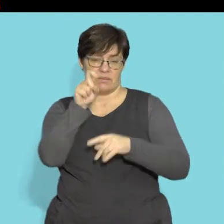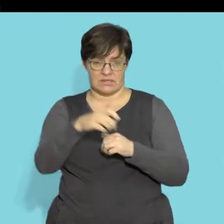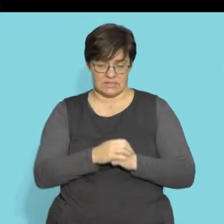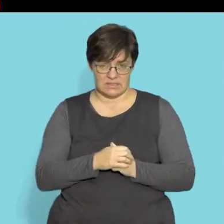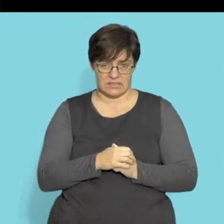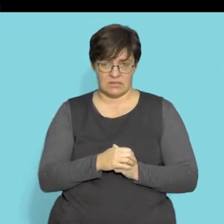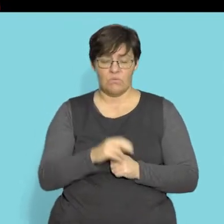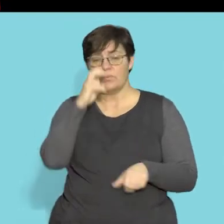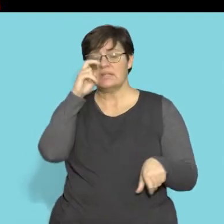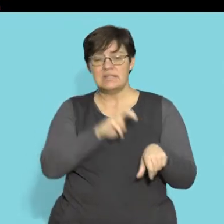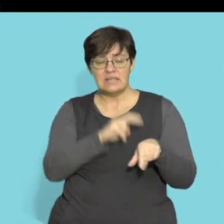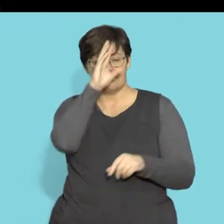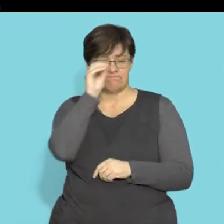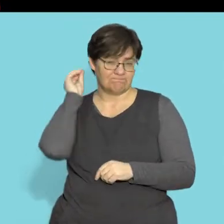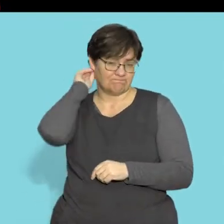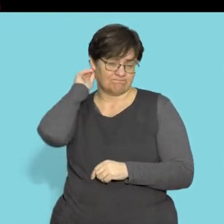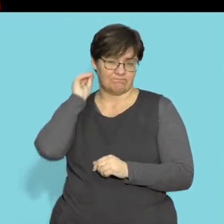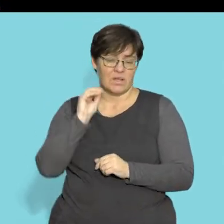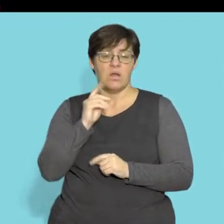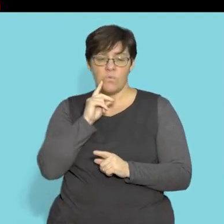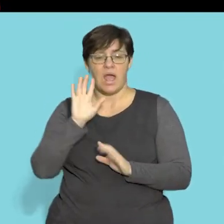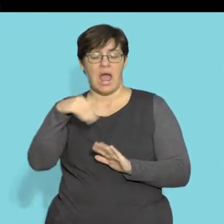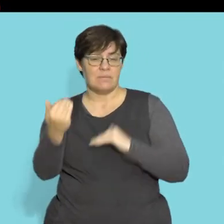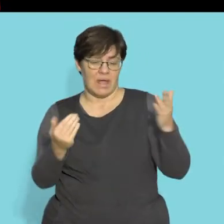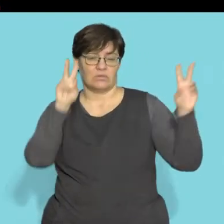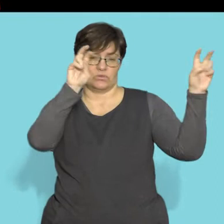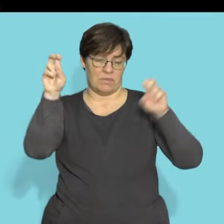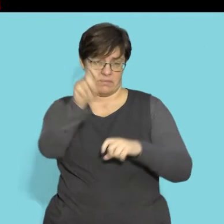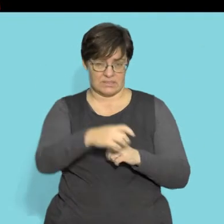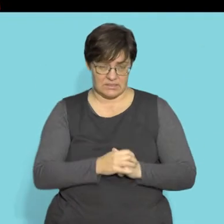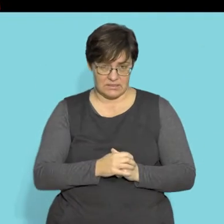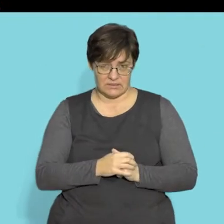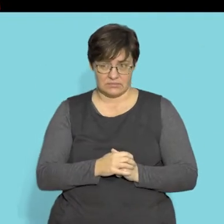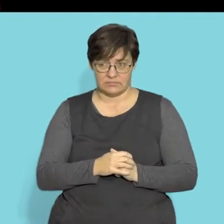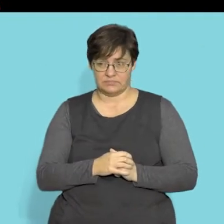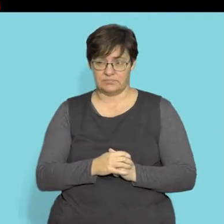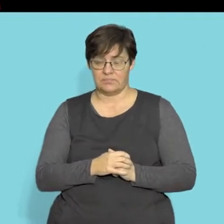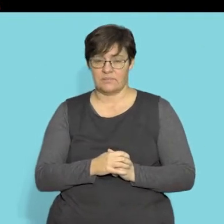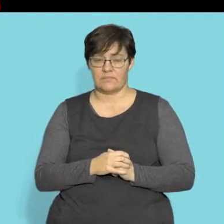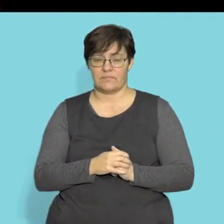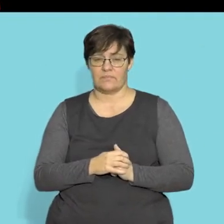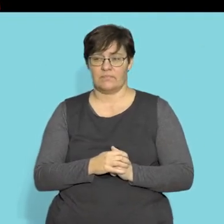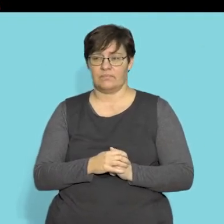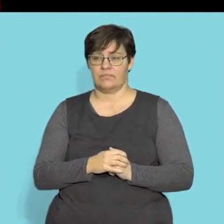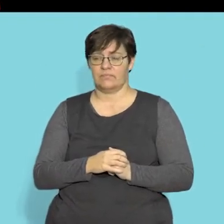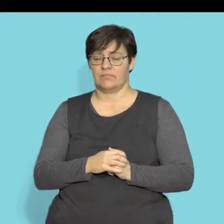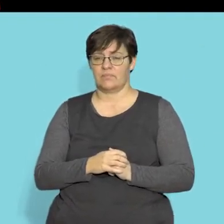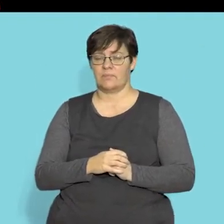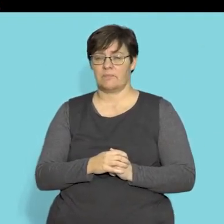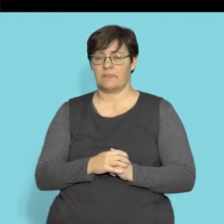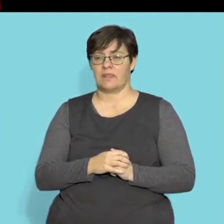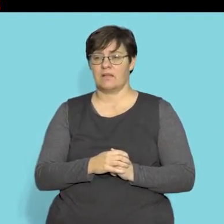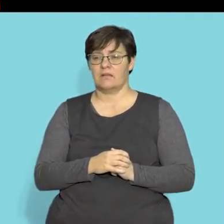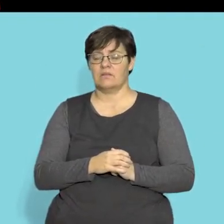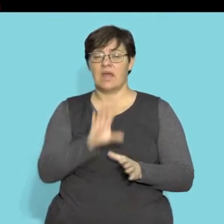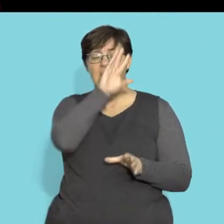structure. I need you guys to note how we unpack this topic. So that's the first component in a